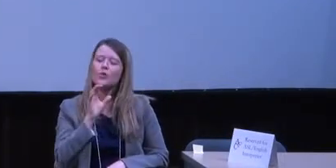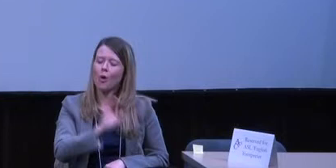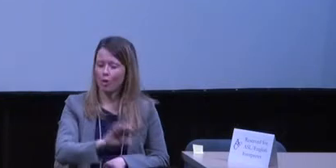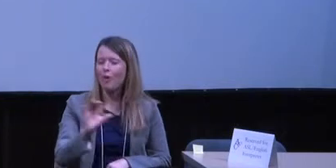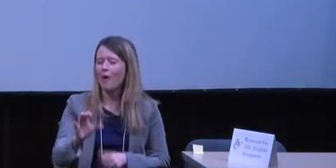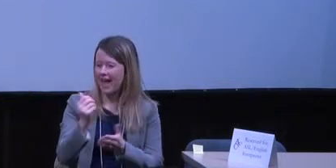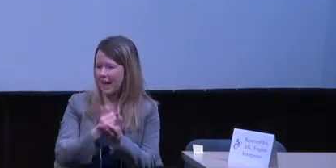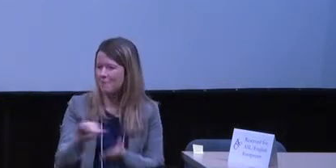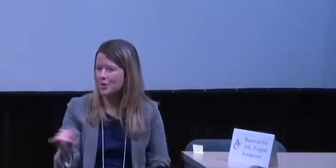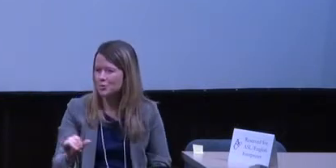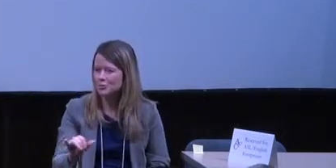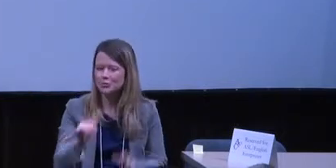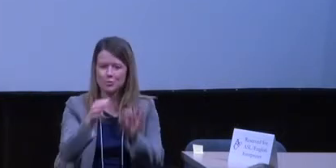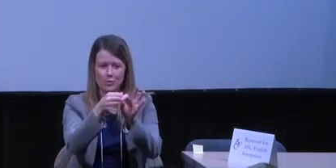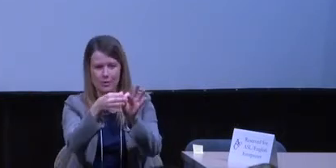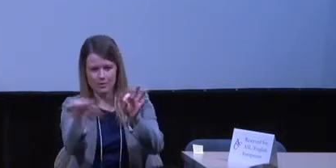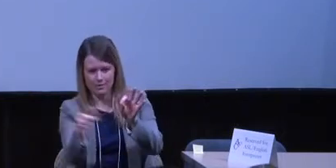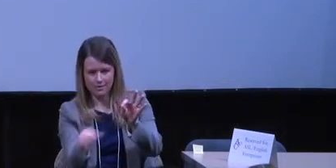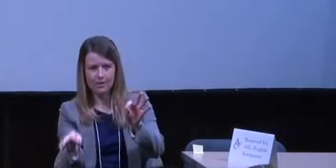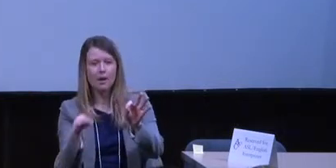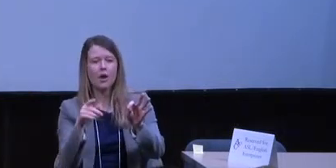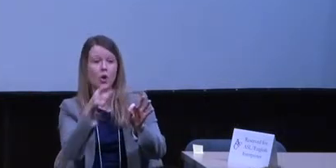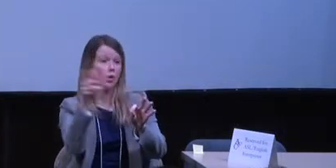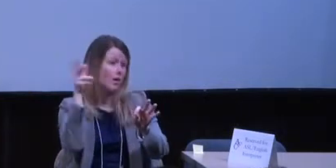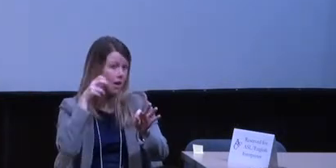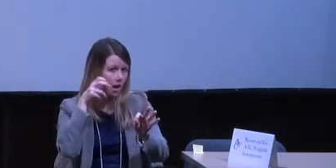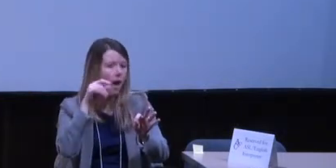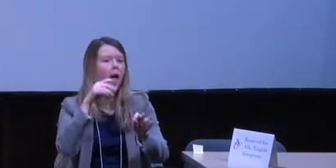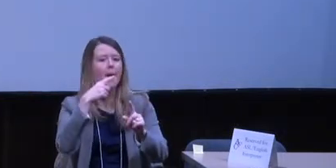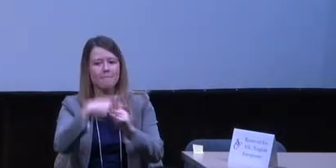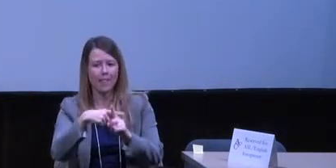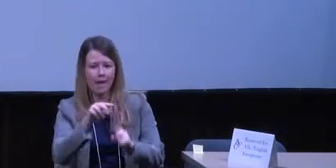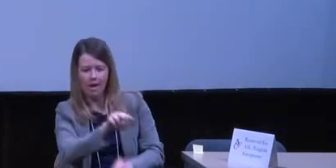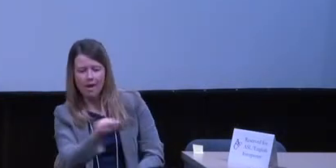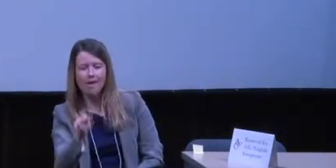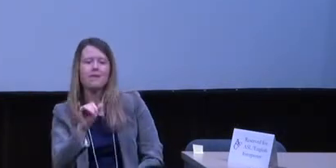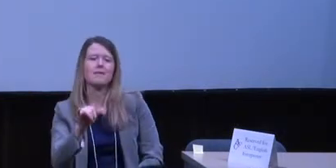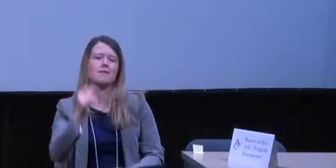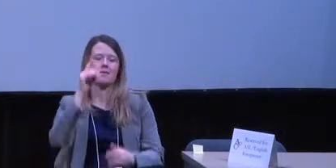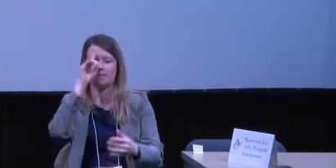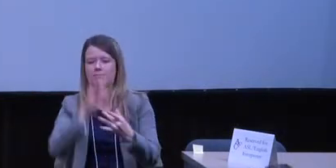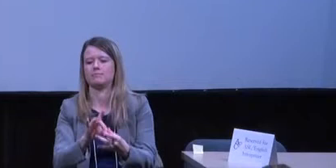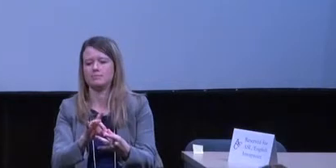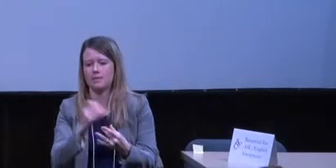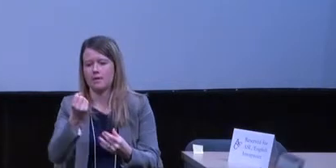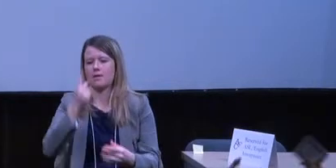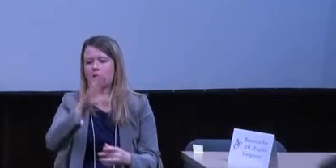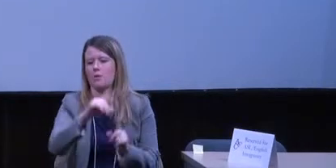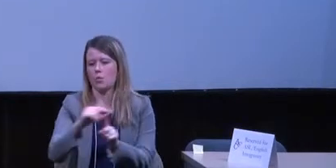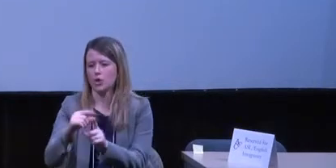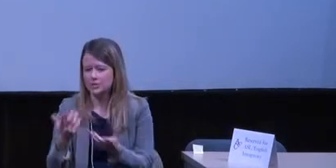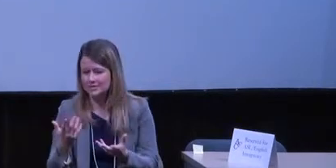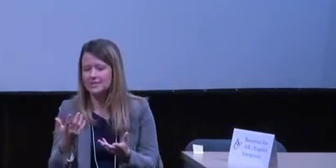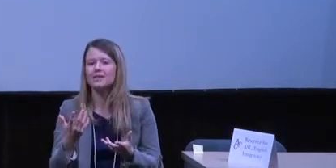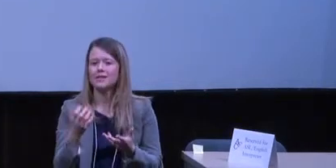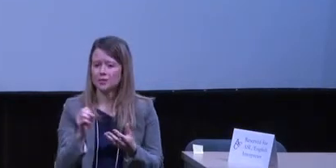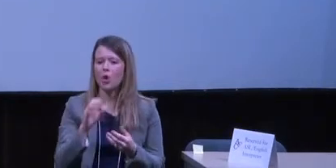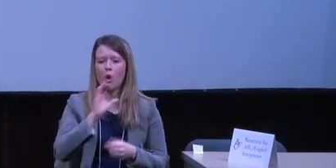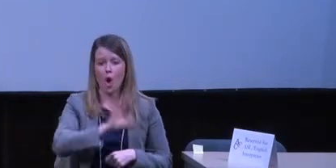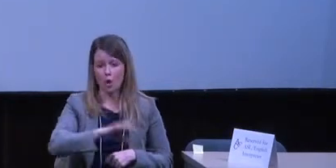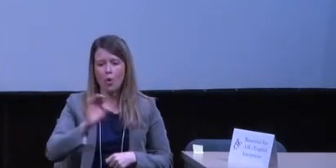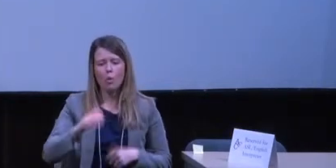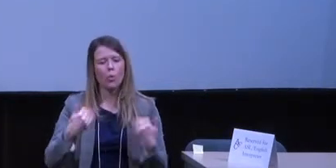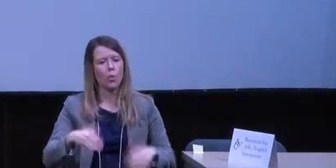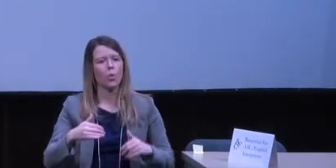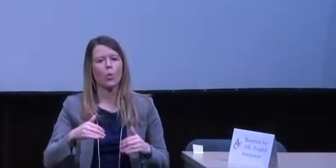well because now you're getting all that content as well. So closed captions We're really seeing a push in